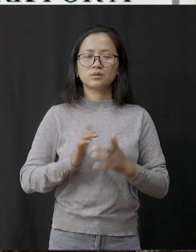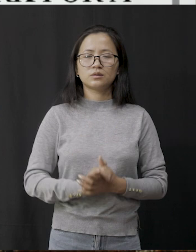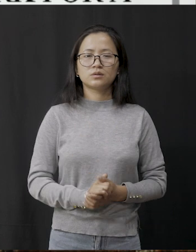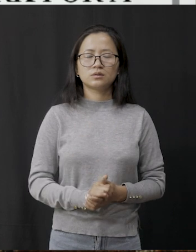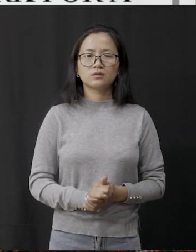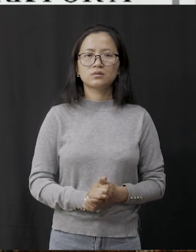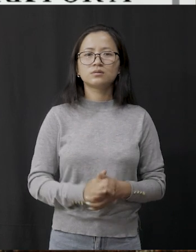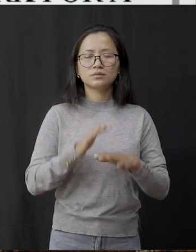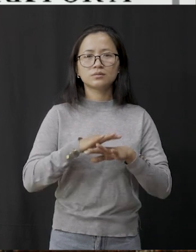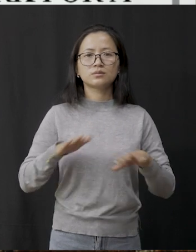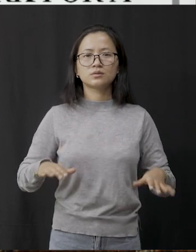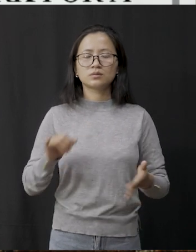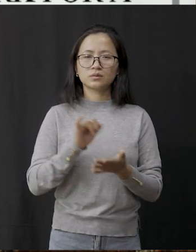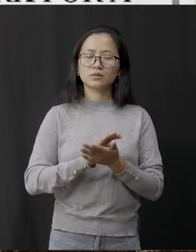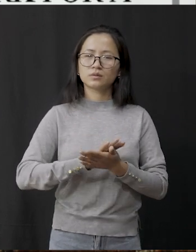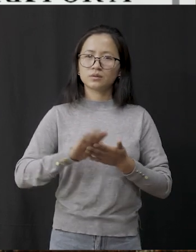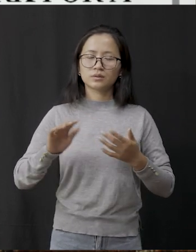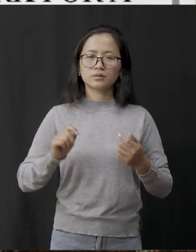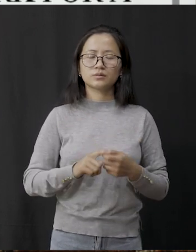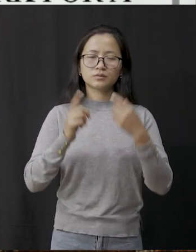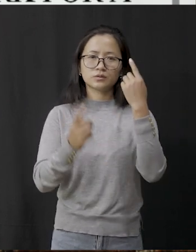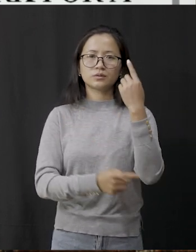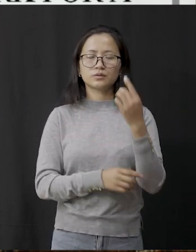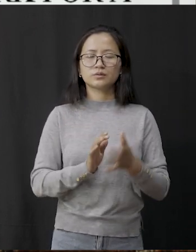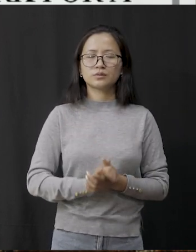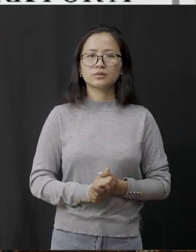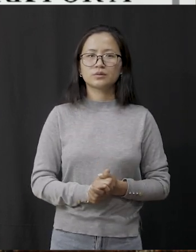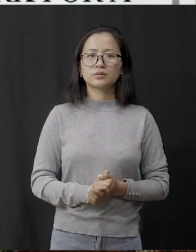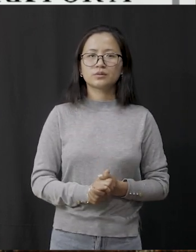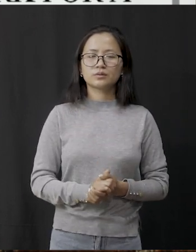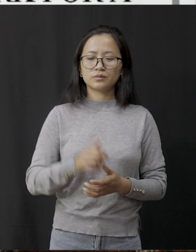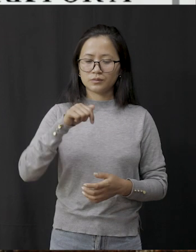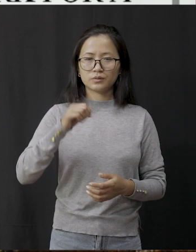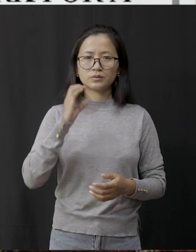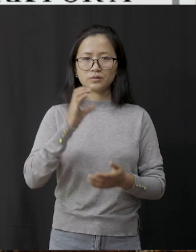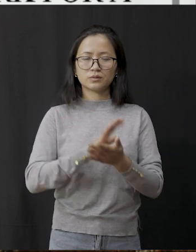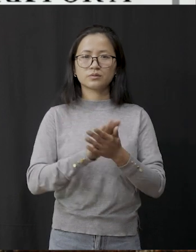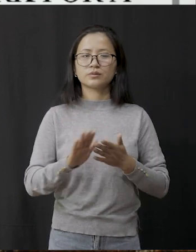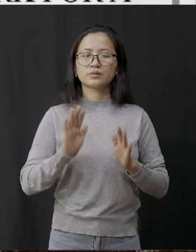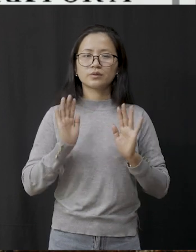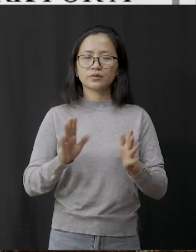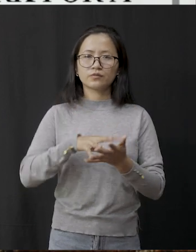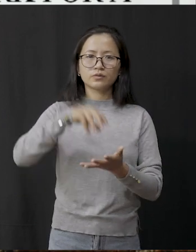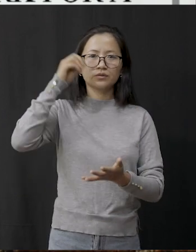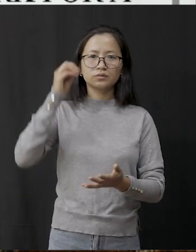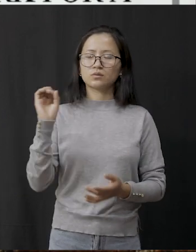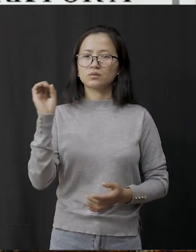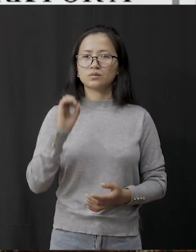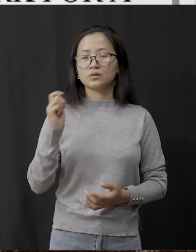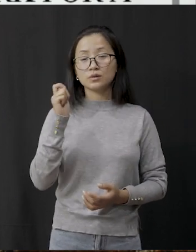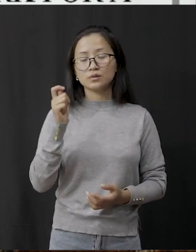Okay? So student, that comes to the end of our question time. And from this chapter, we have learned about